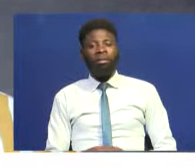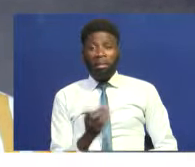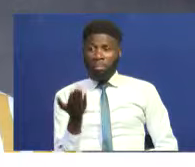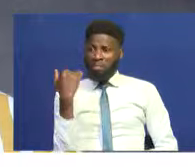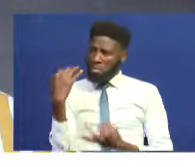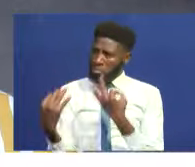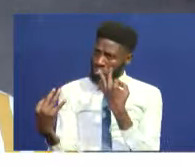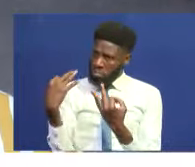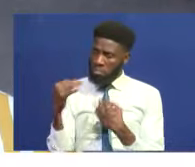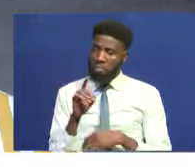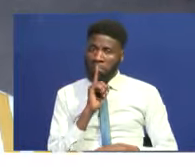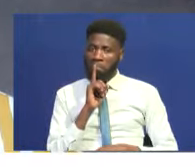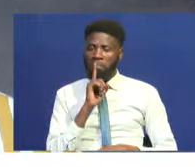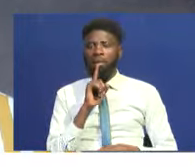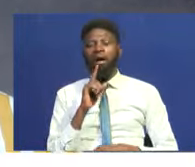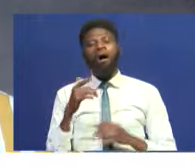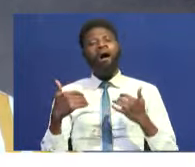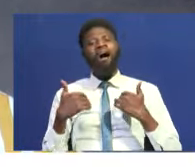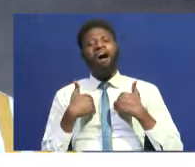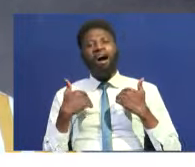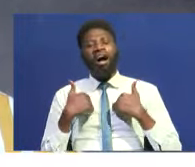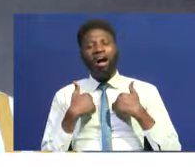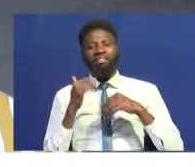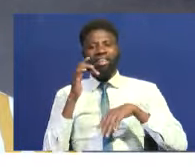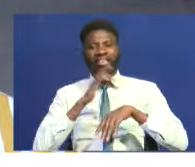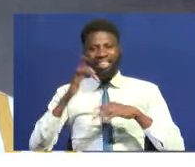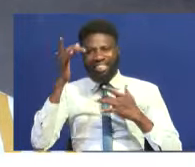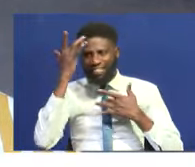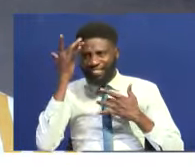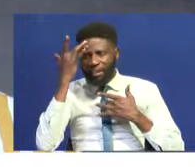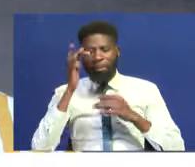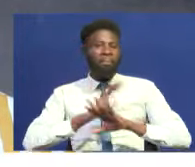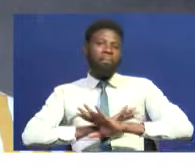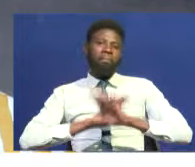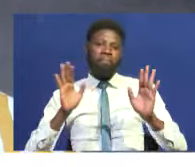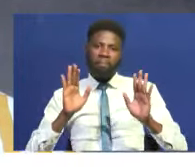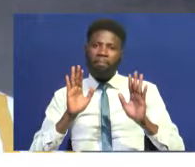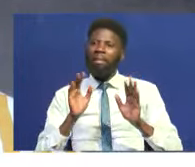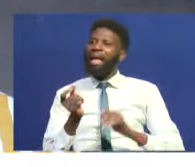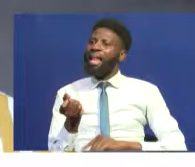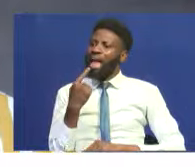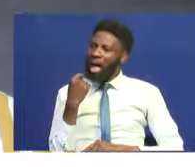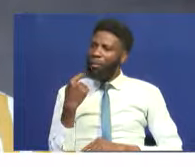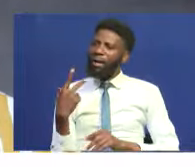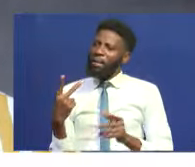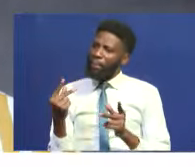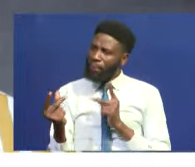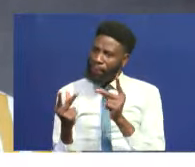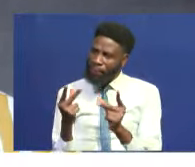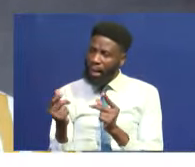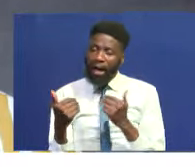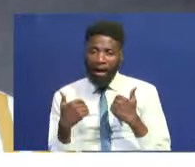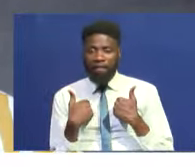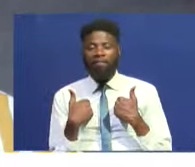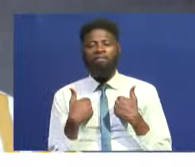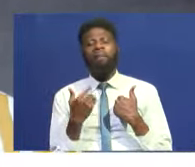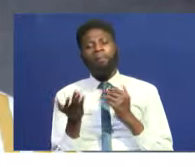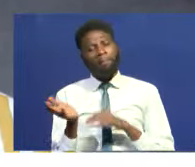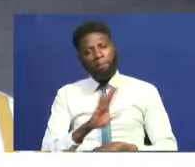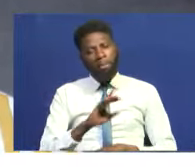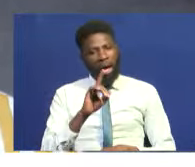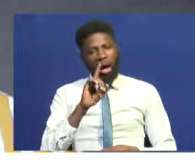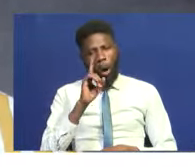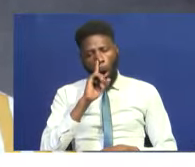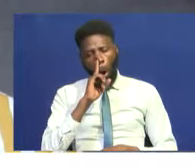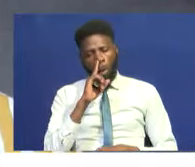told that he had infection, of which he was treated. He was given some injections, but still when we came back